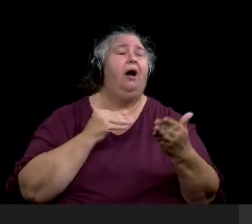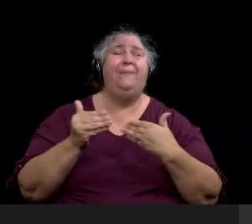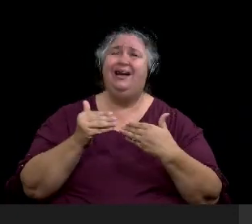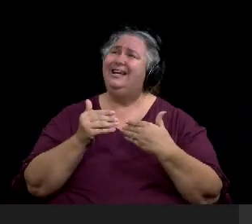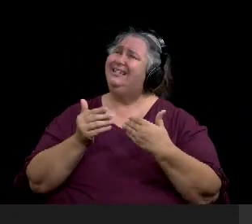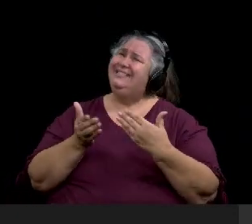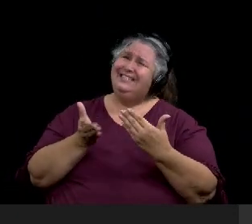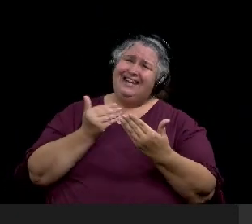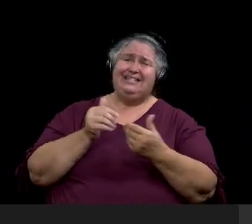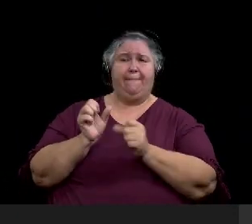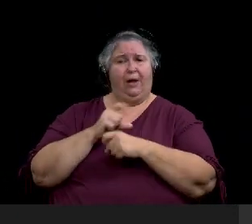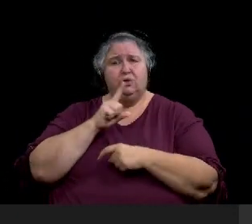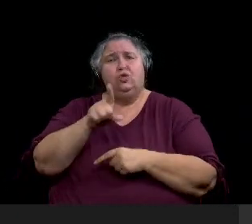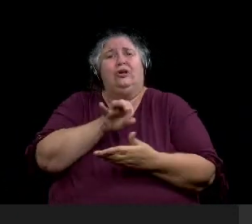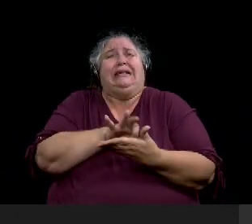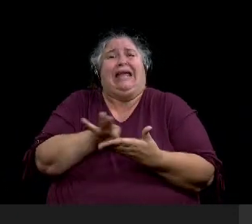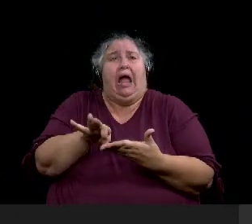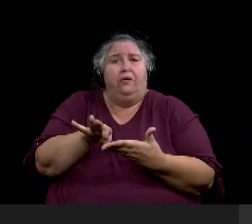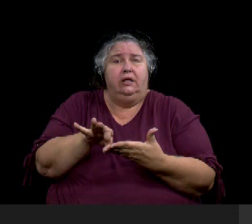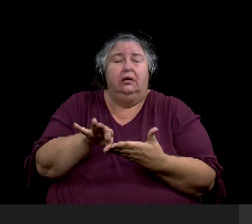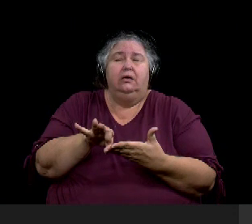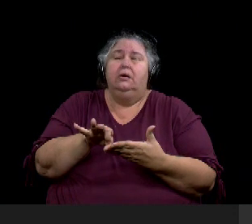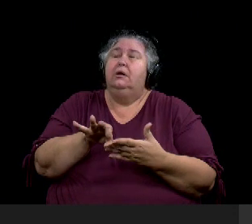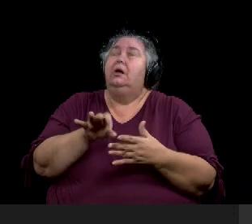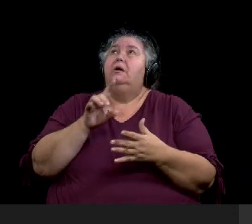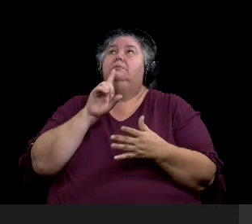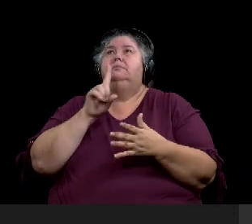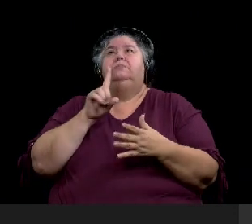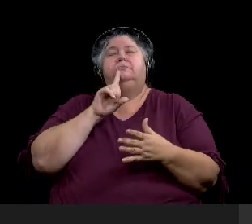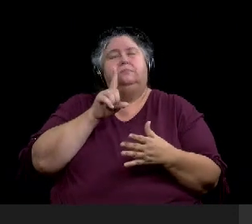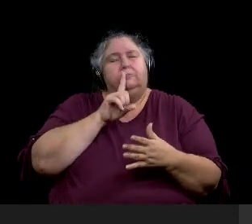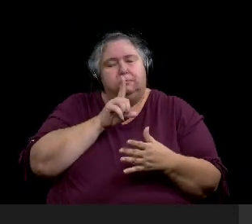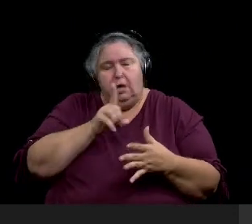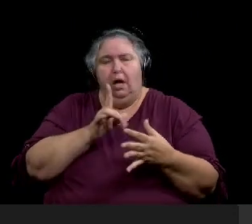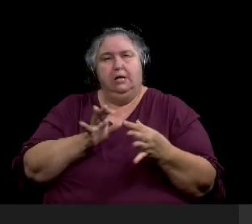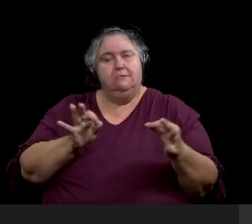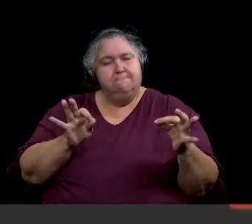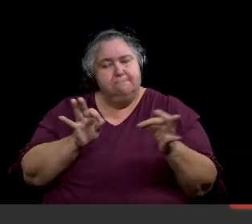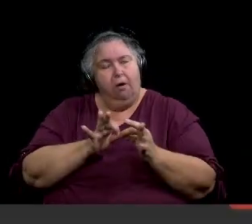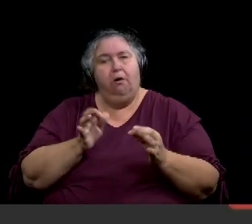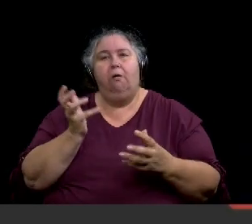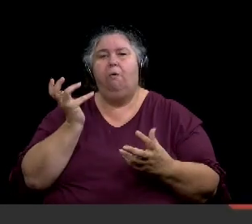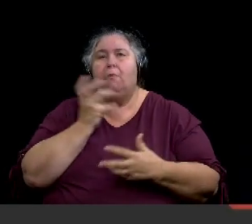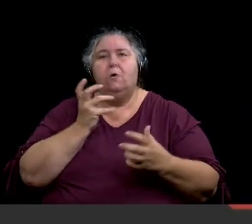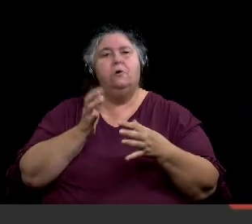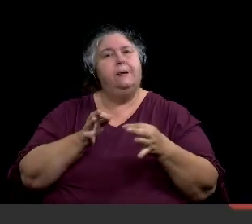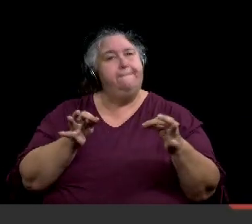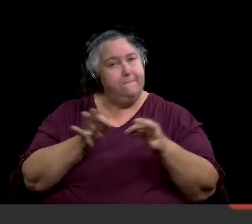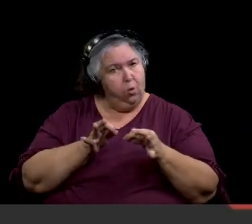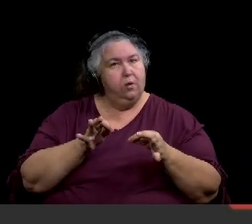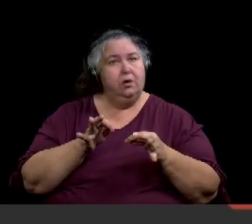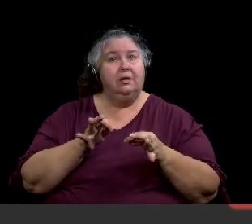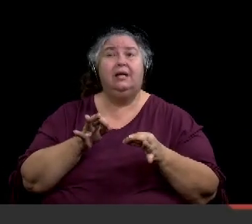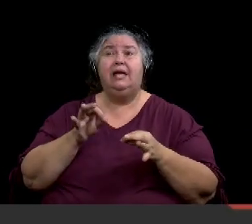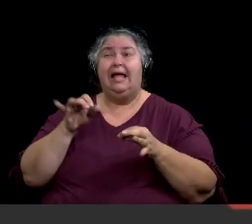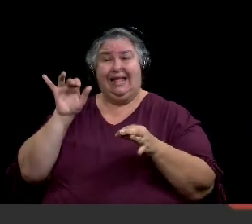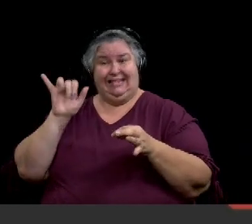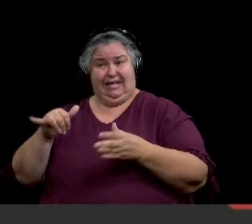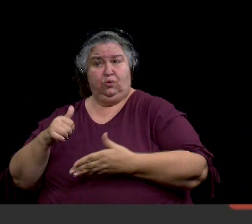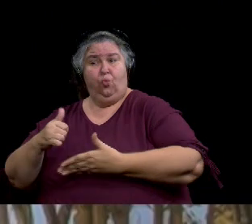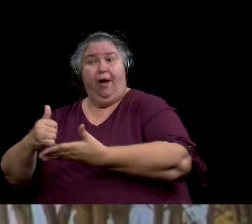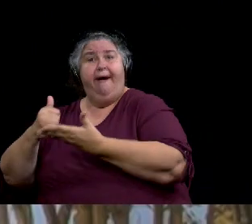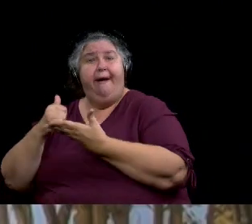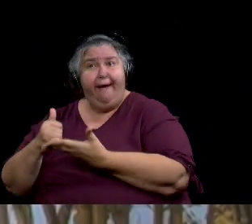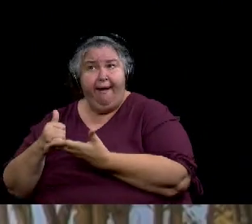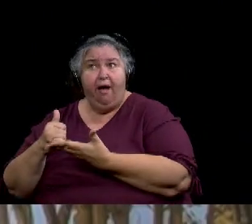you are counted. I can't overstate how important this is. It will determine federal and state